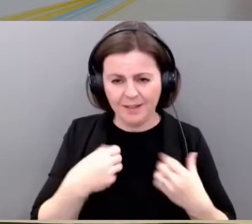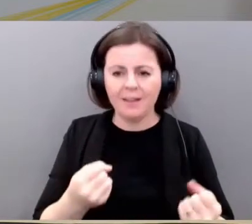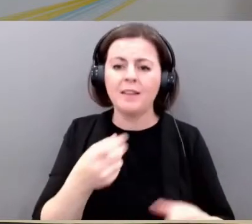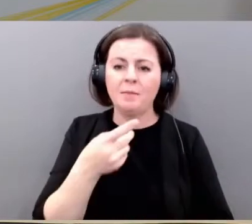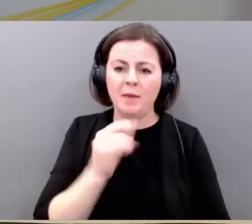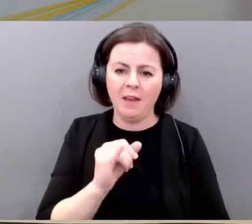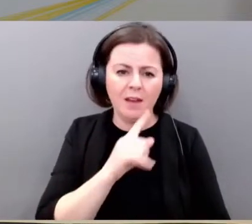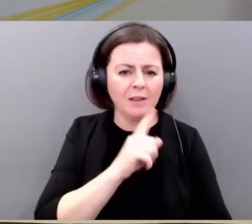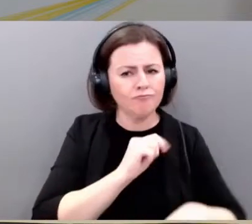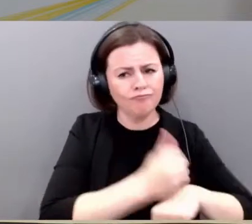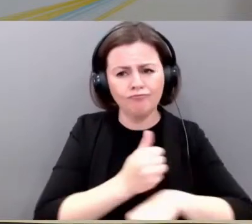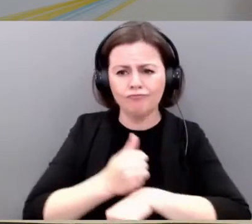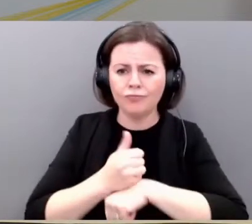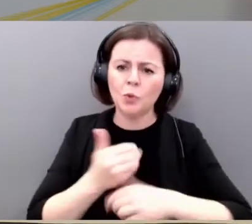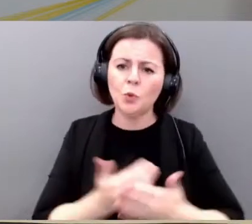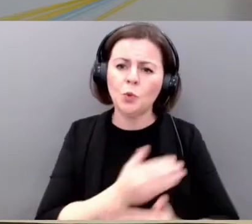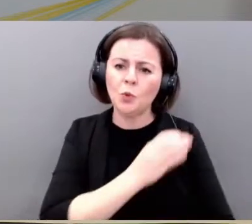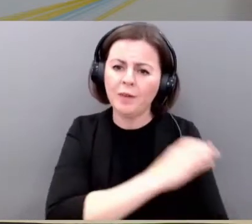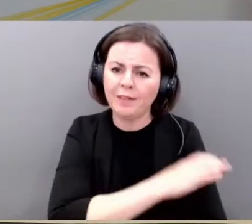testing access.